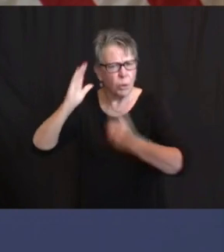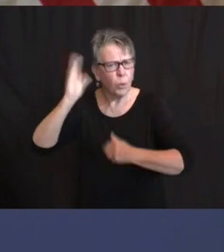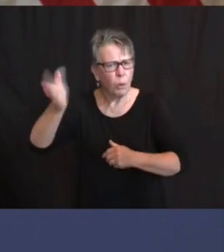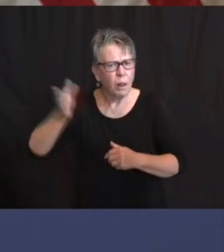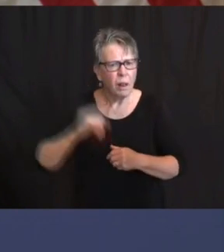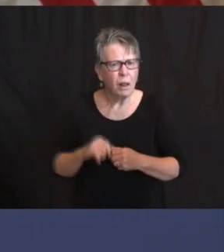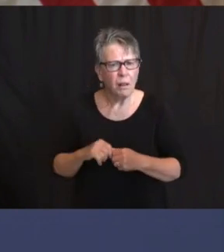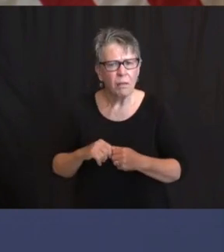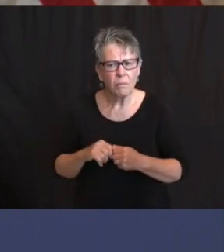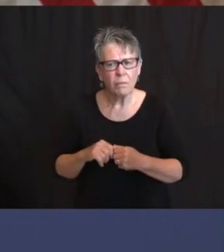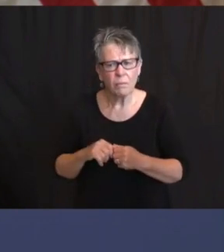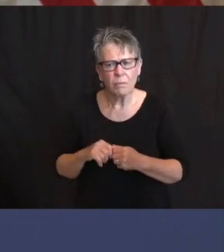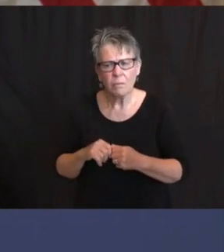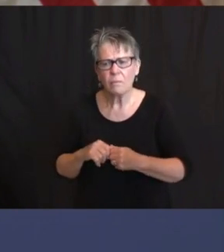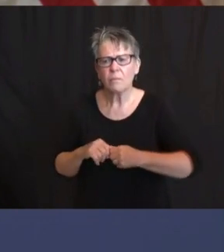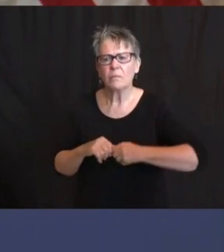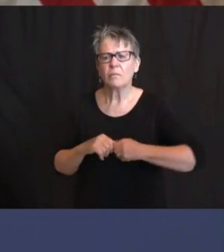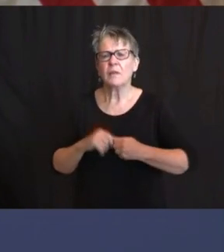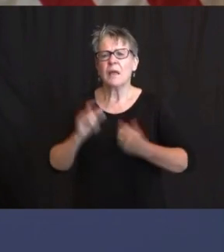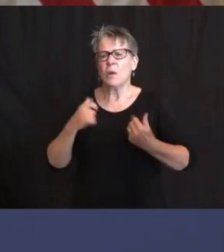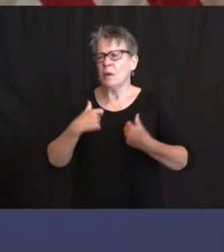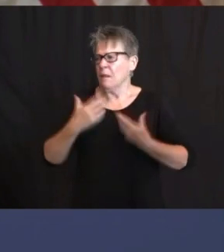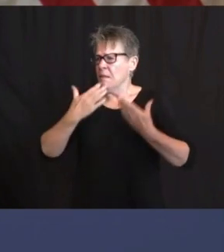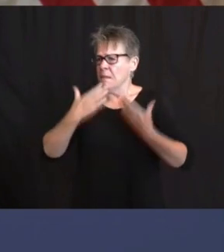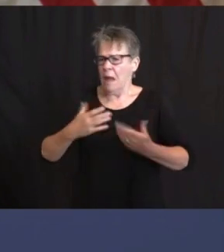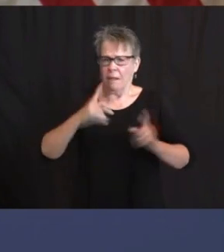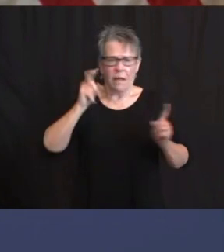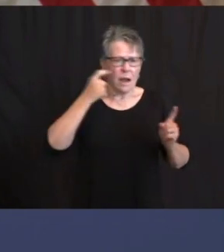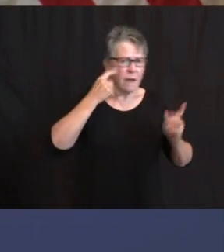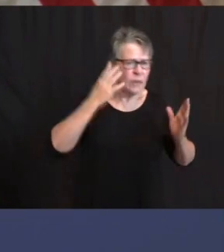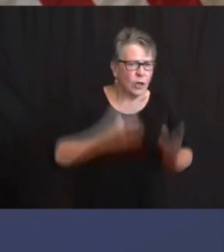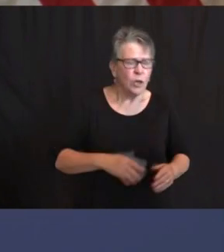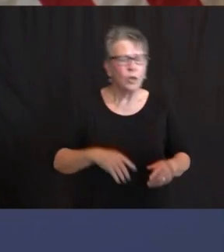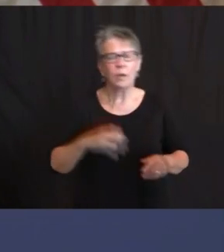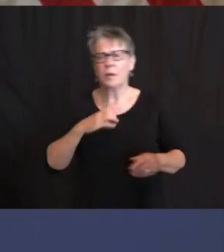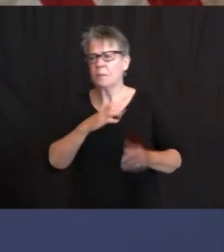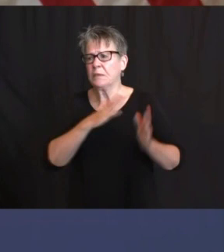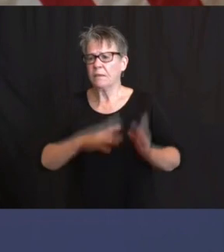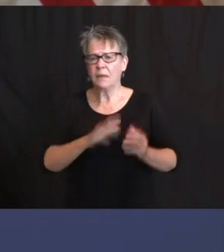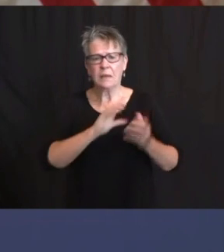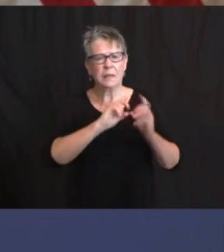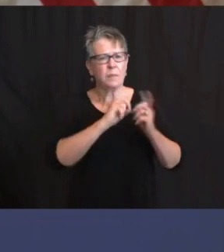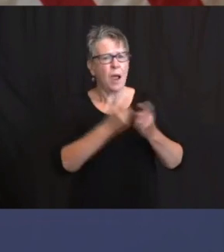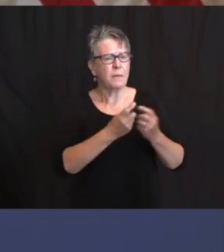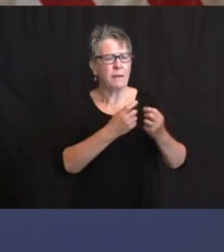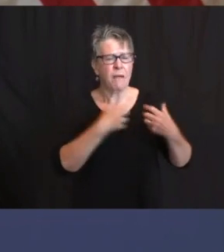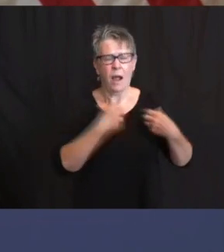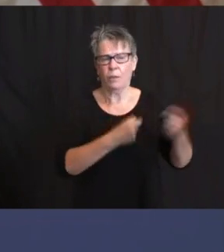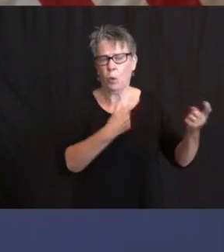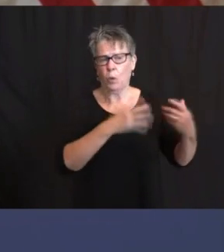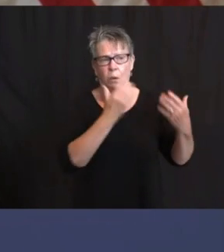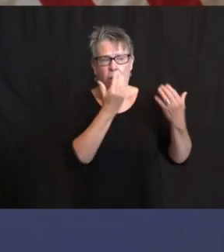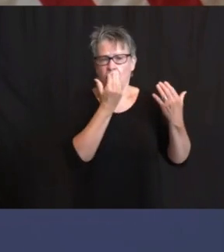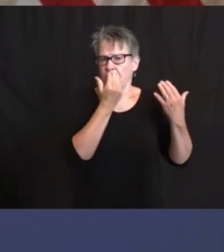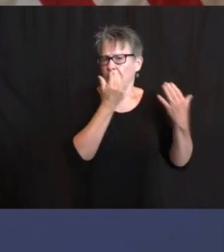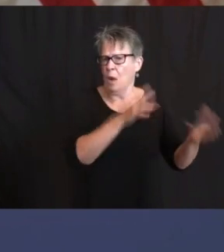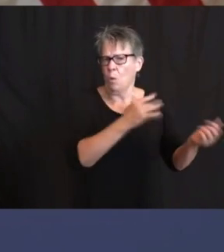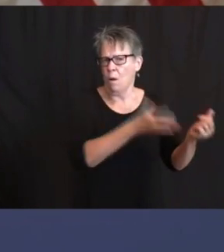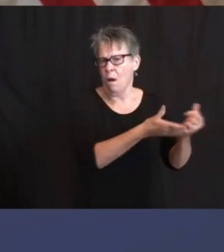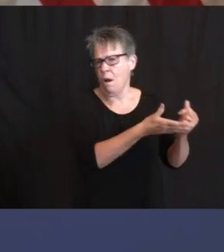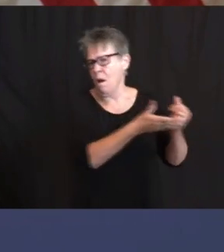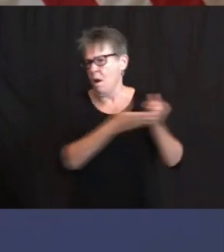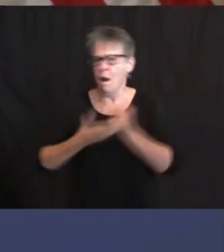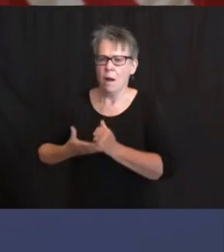this effort. It's not an easy task to balance all of these competing priorities, and we appreciate the opportunity to get back to